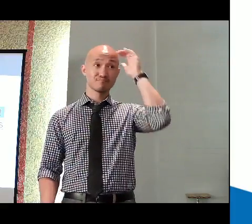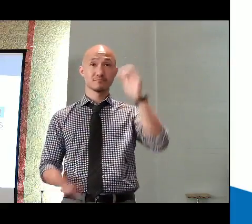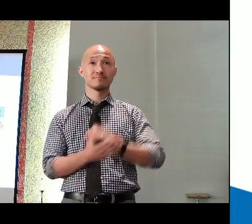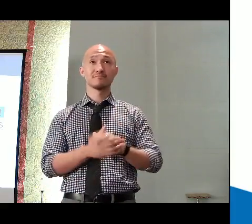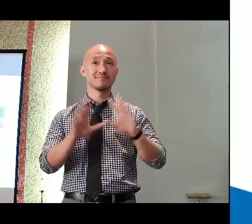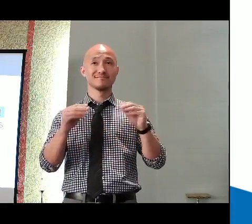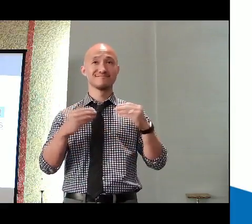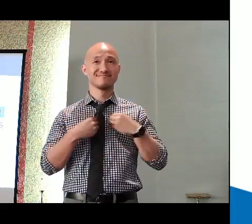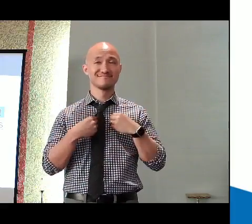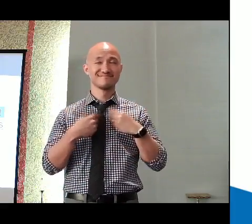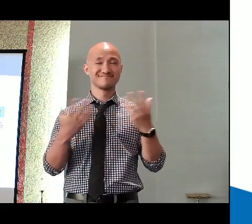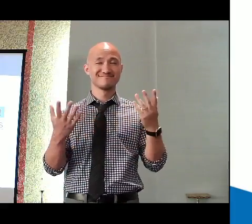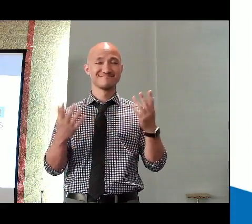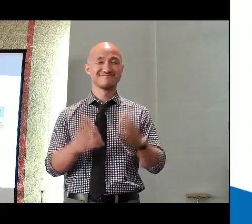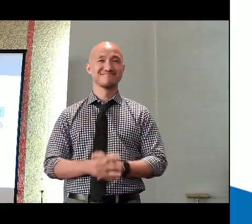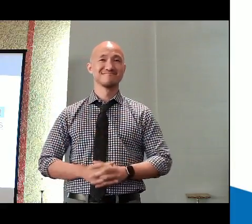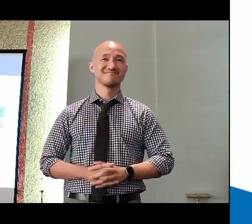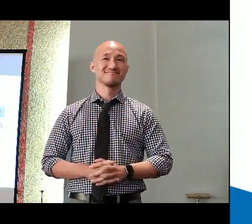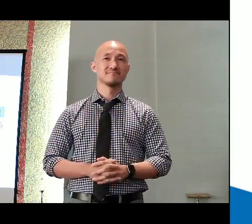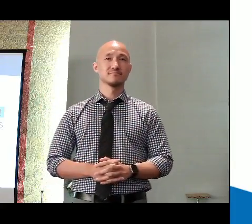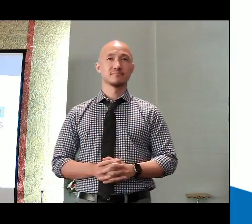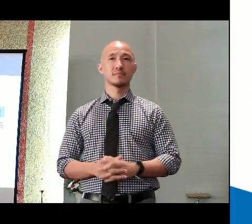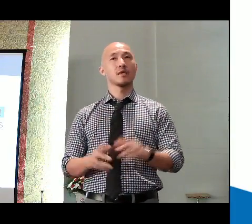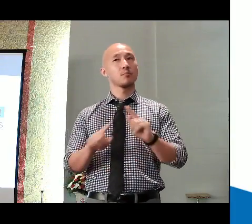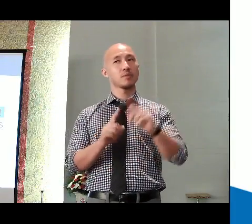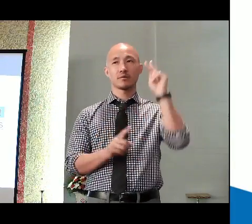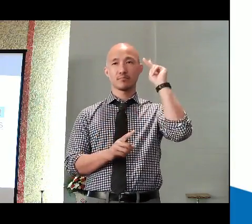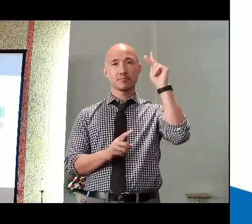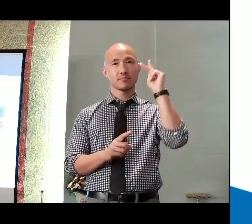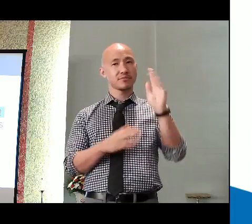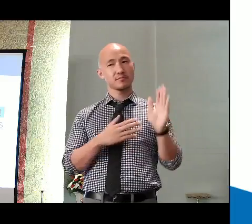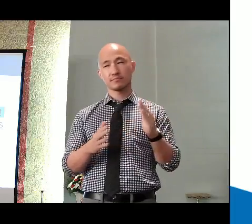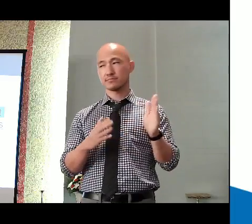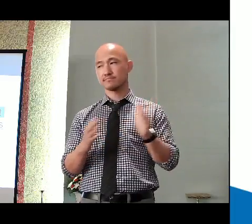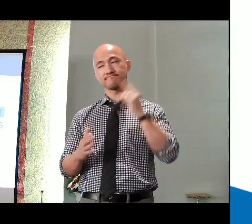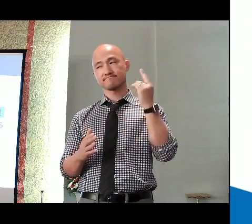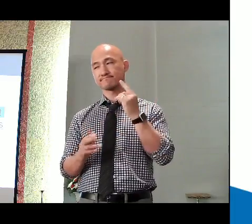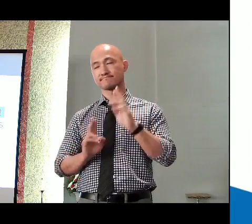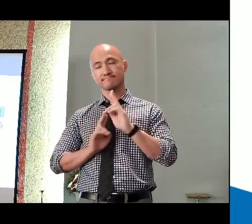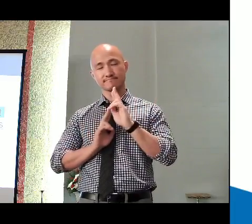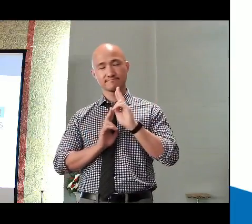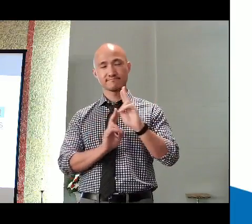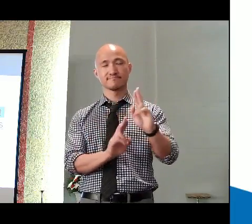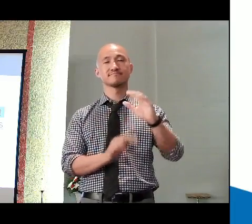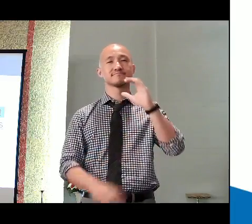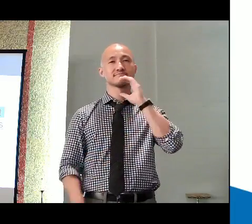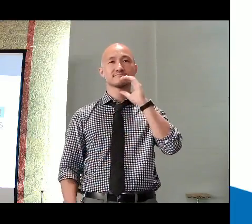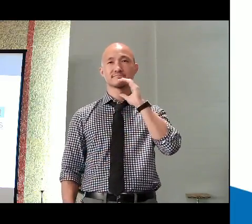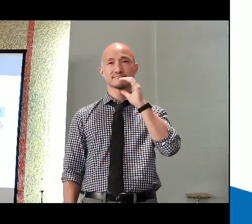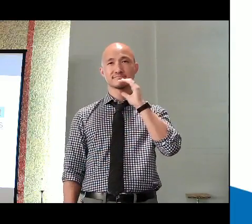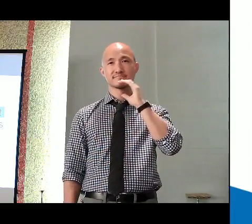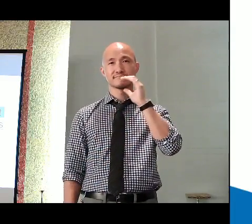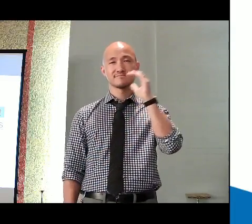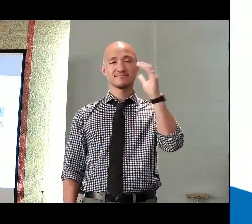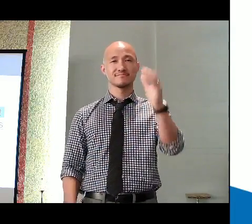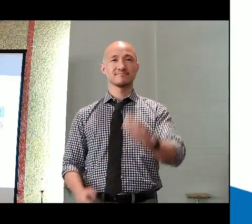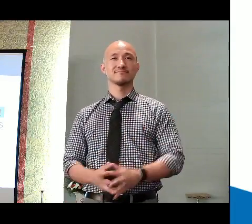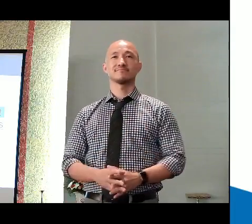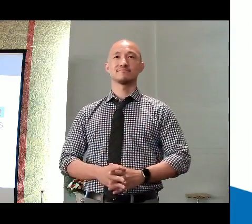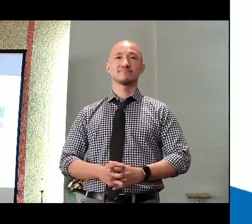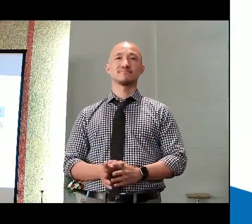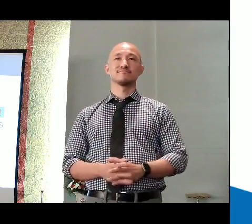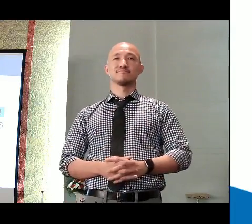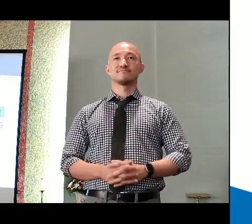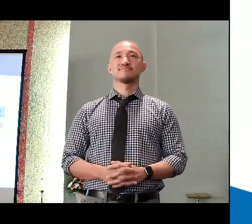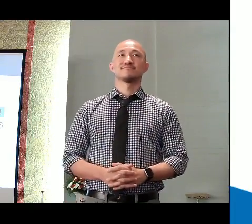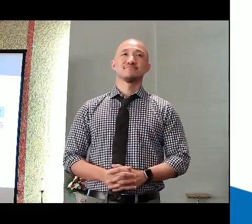Of course, you know, I want to treat her right because of God. And I know that if that's my first focus, everybody else